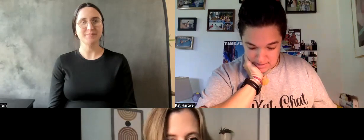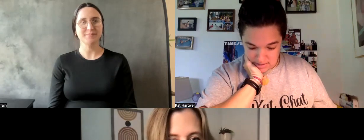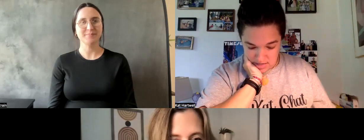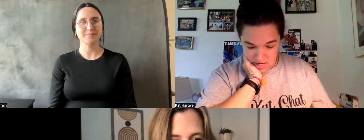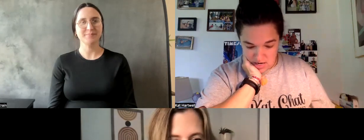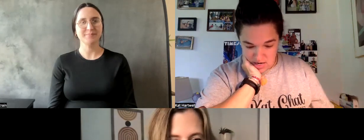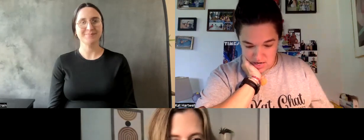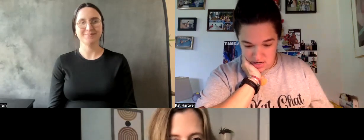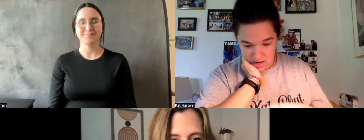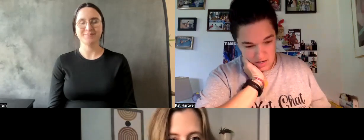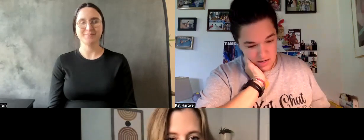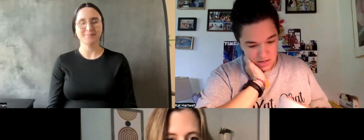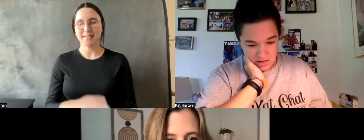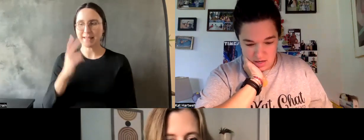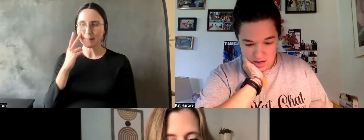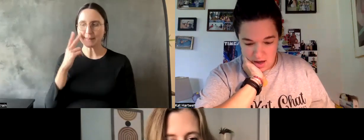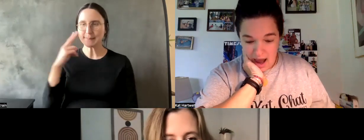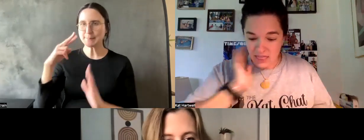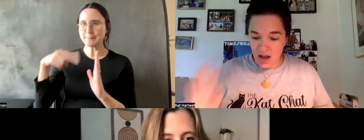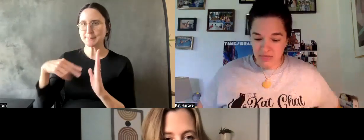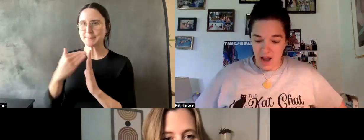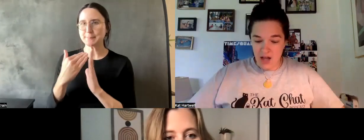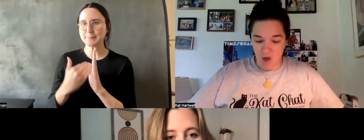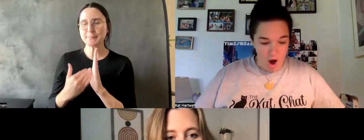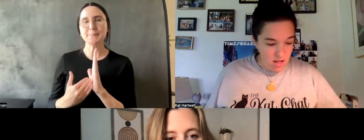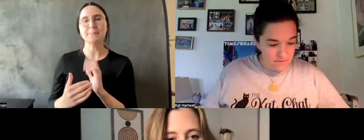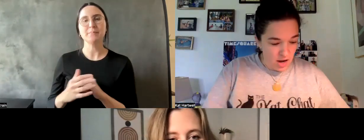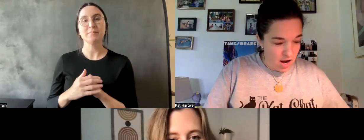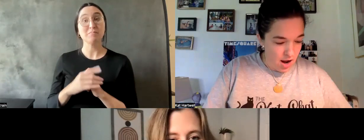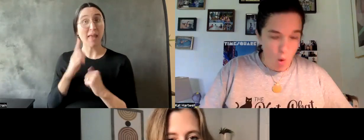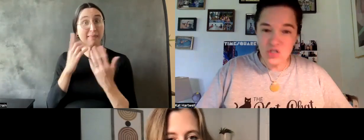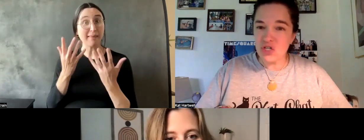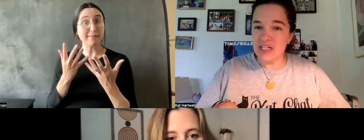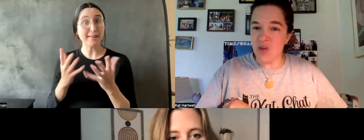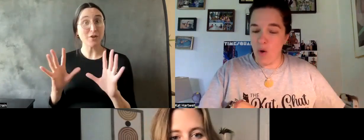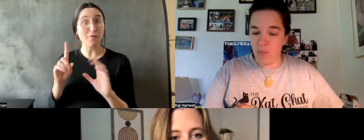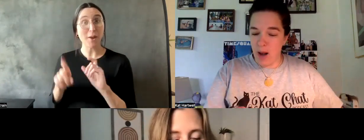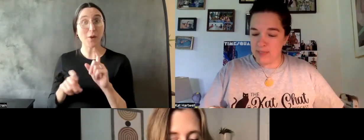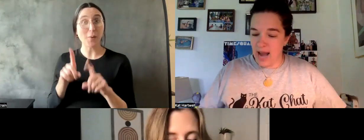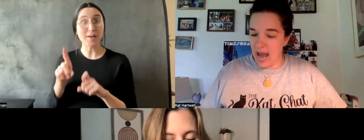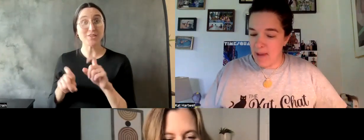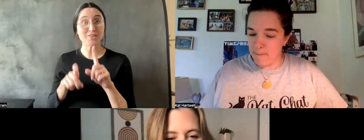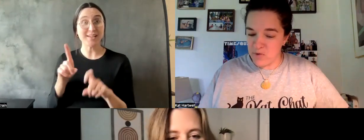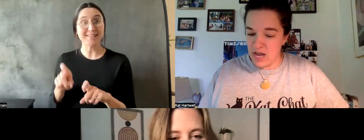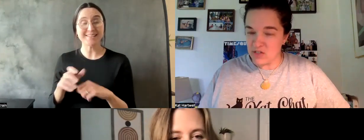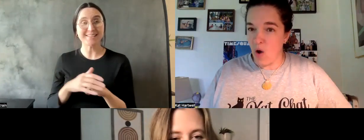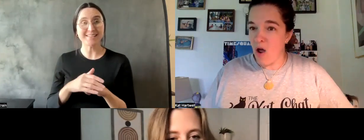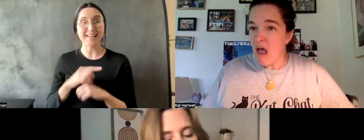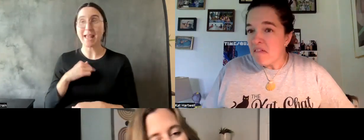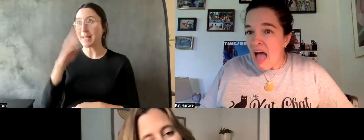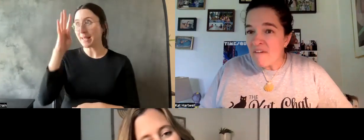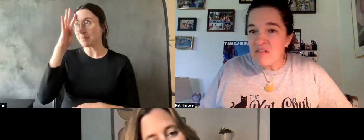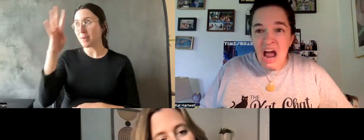Let me see. I think that all of the questions or facts that came up for